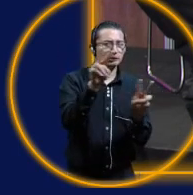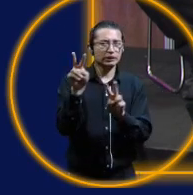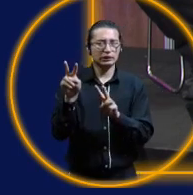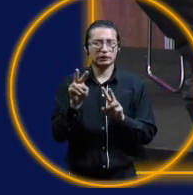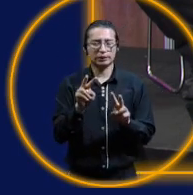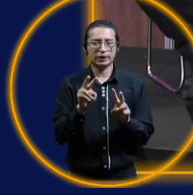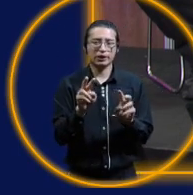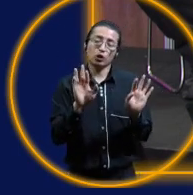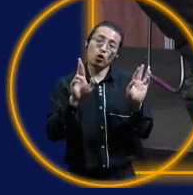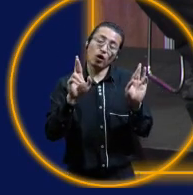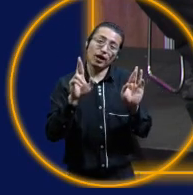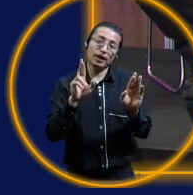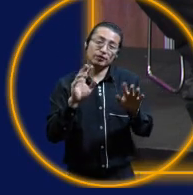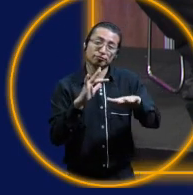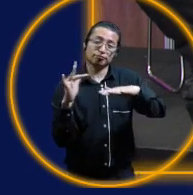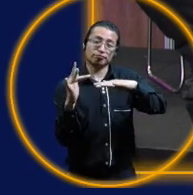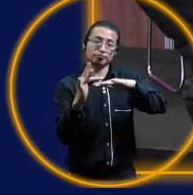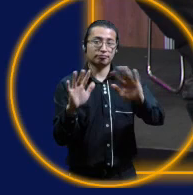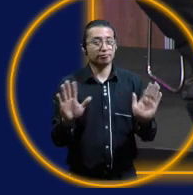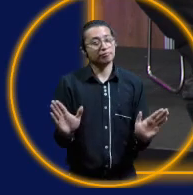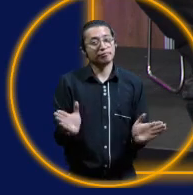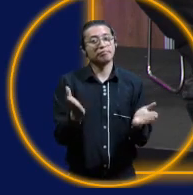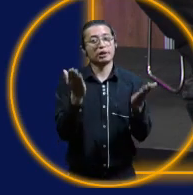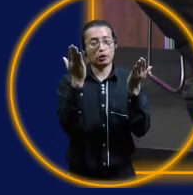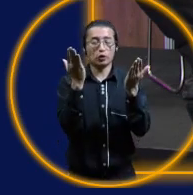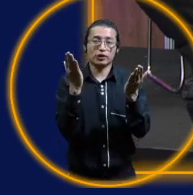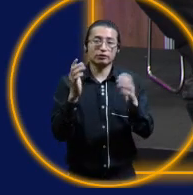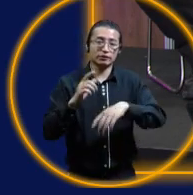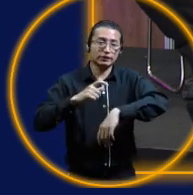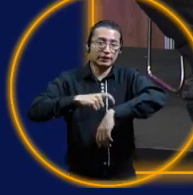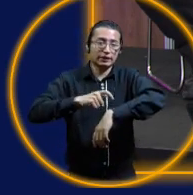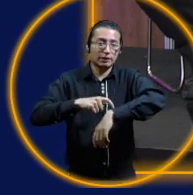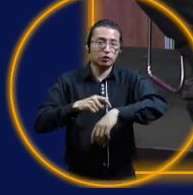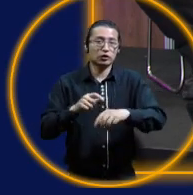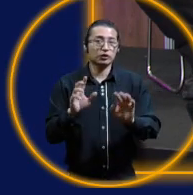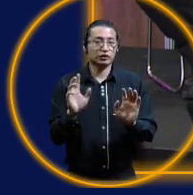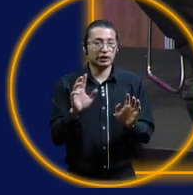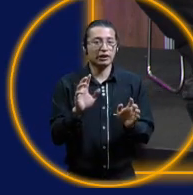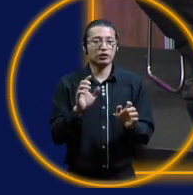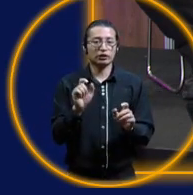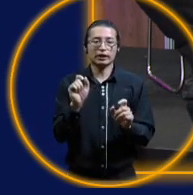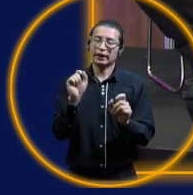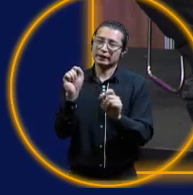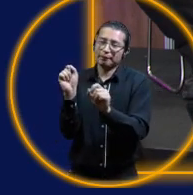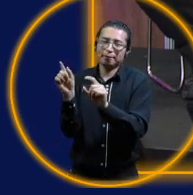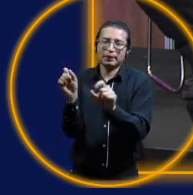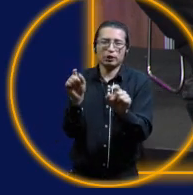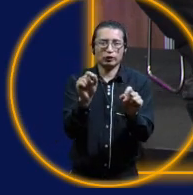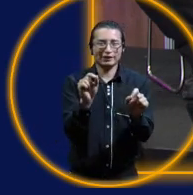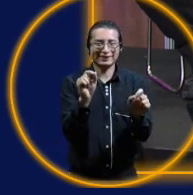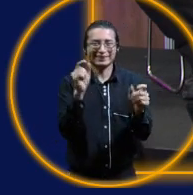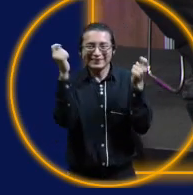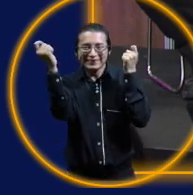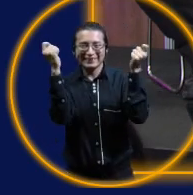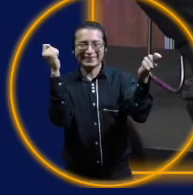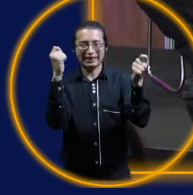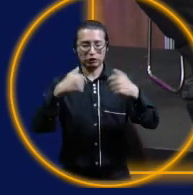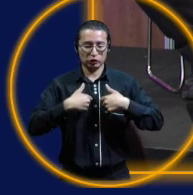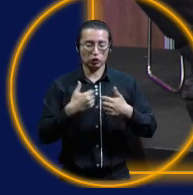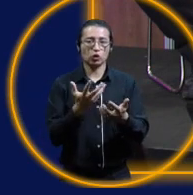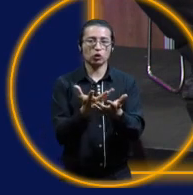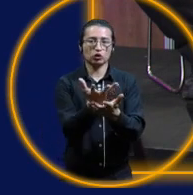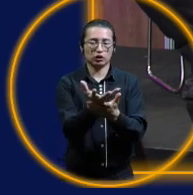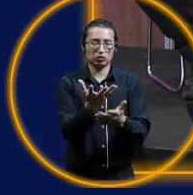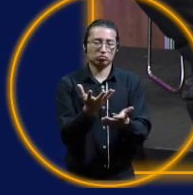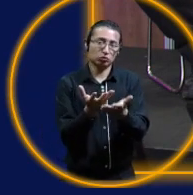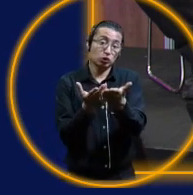I think it could. So it's smart to come at it with a strategy. Yep. And so what I would recommend is creating